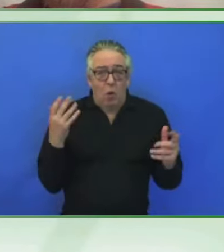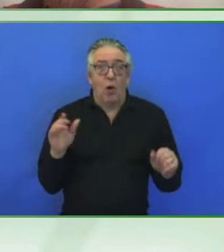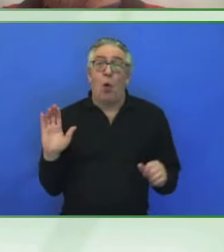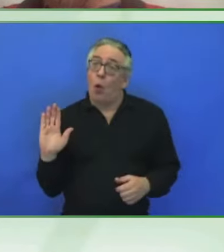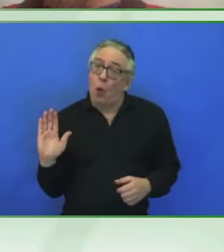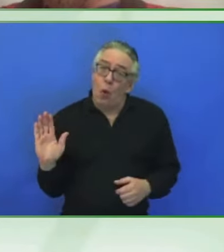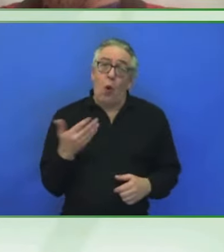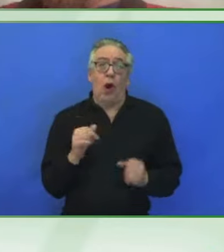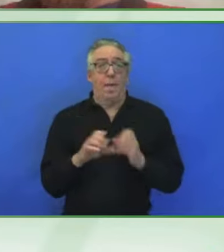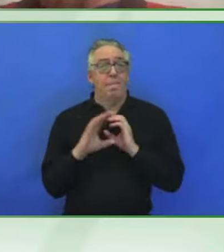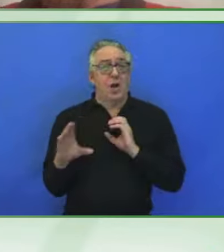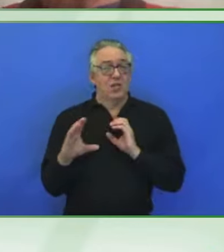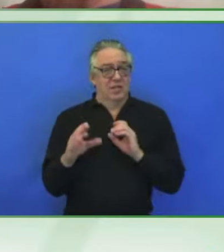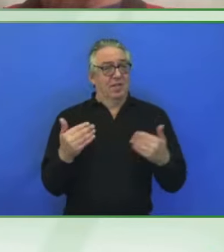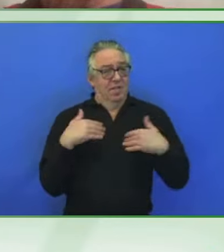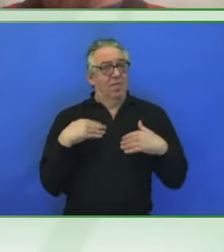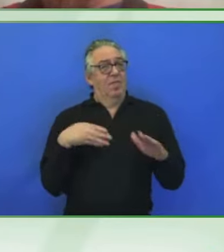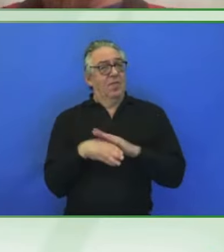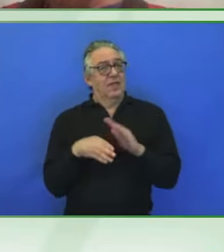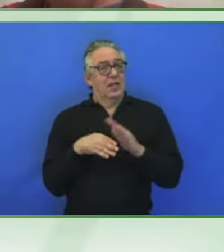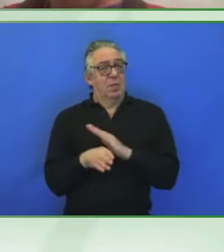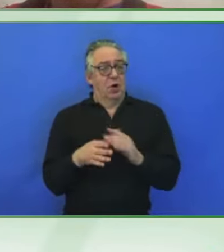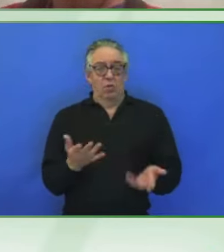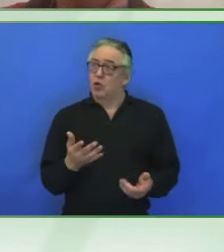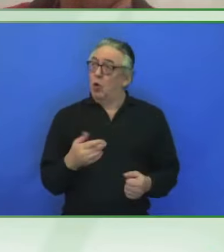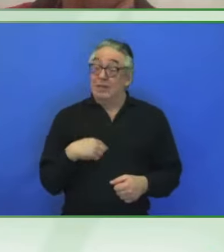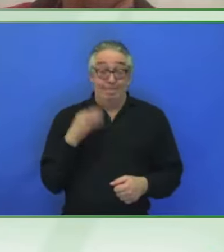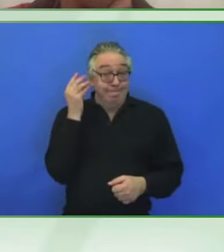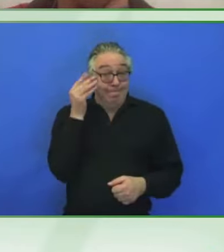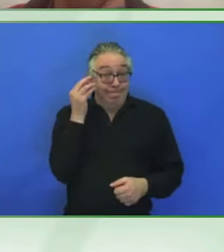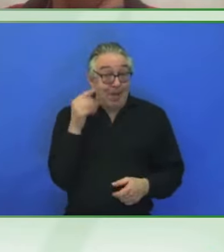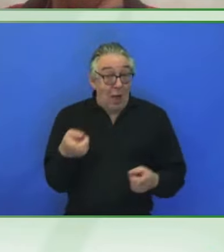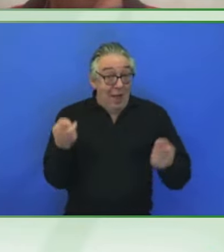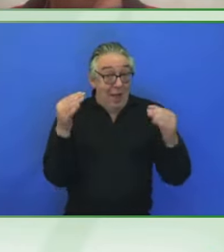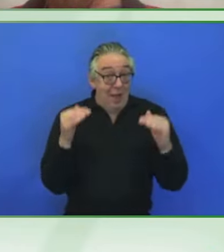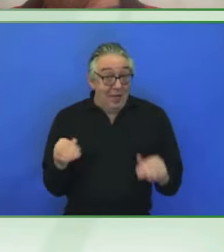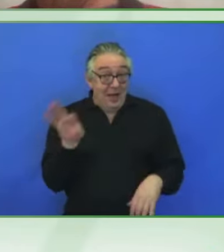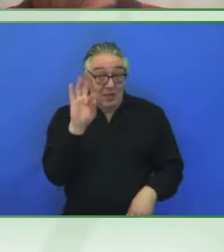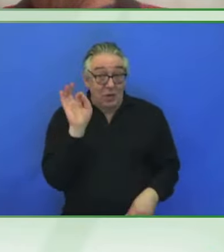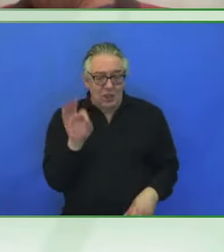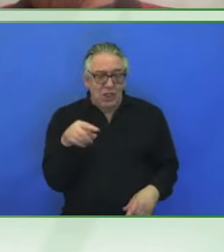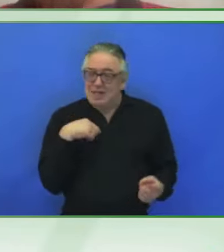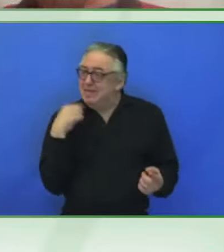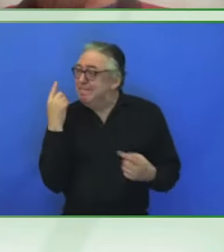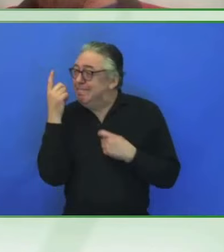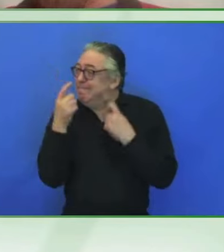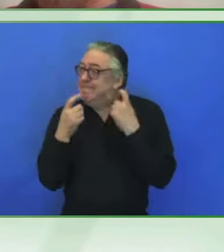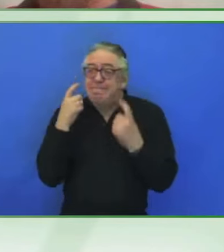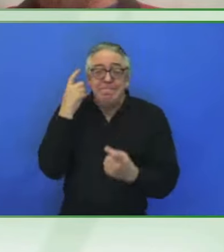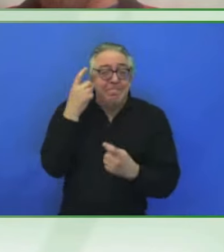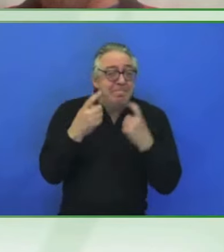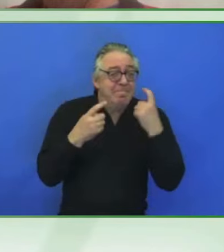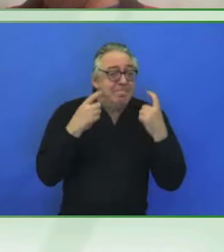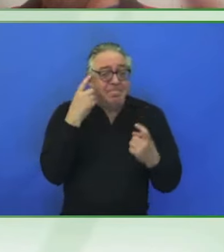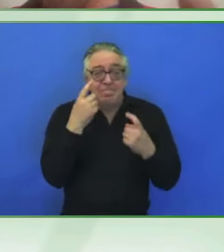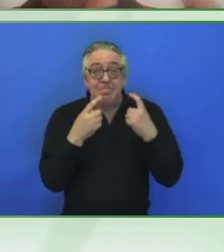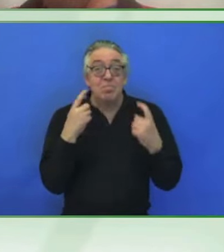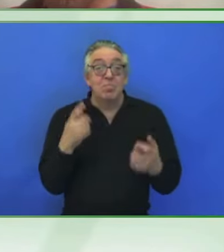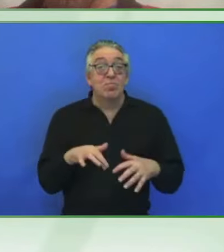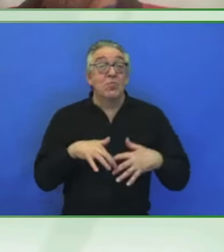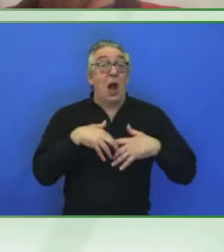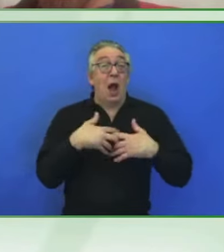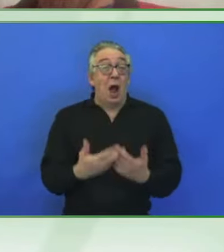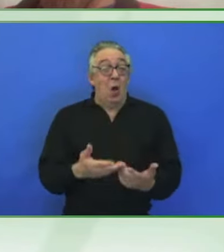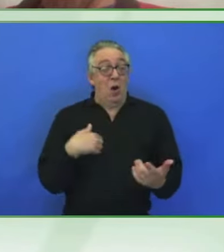So the quest and our search was for a similarly sized, similarly priced vehicle. It was